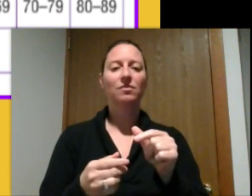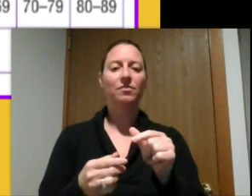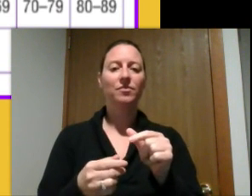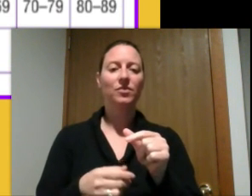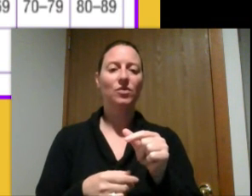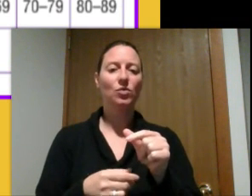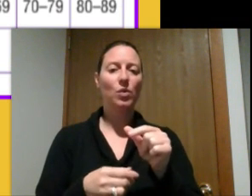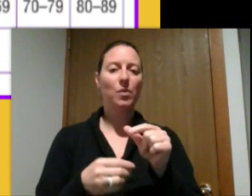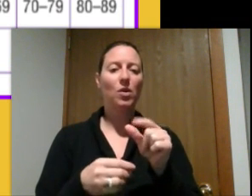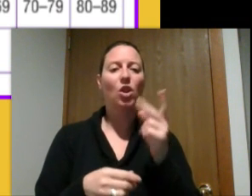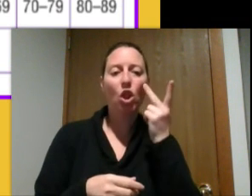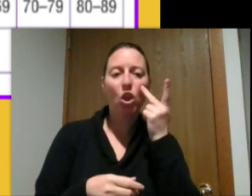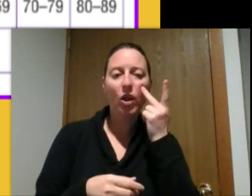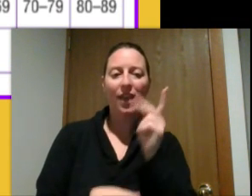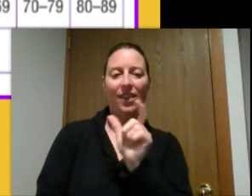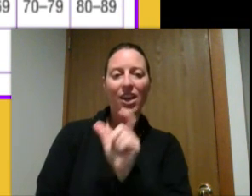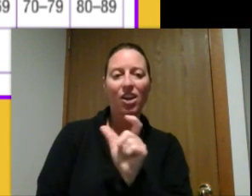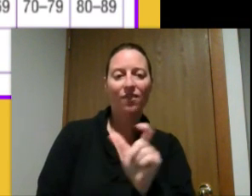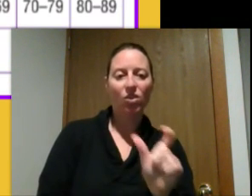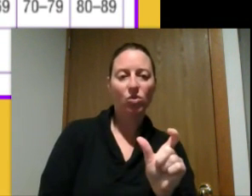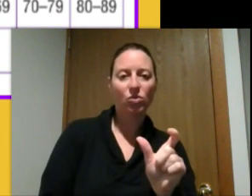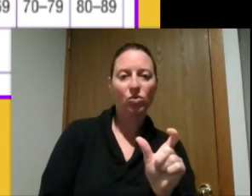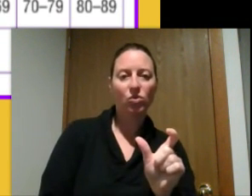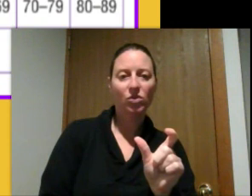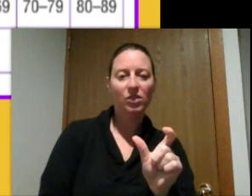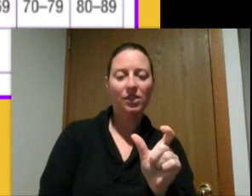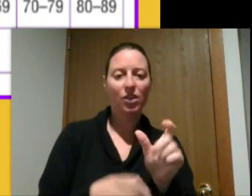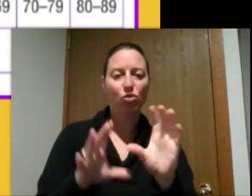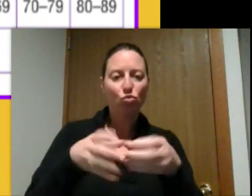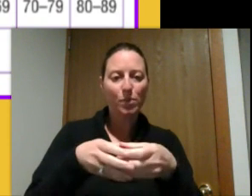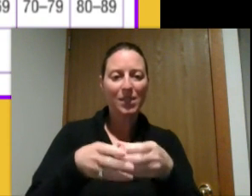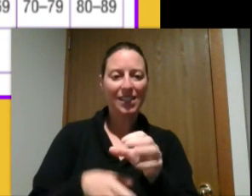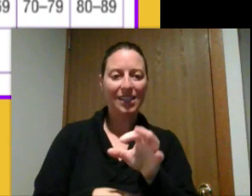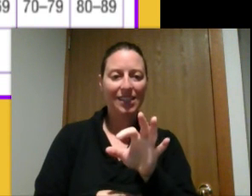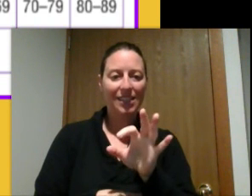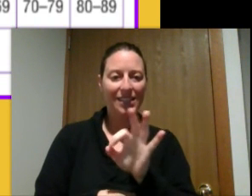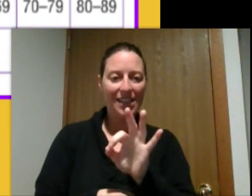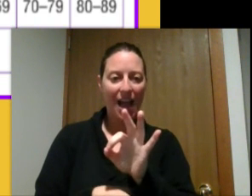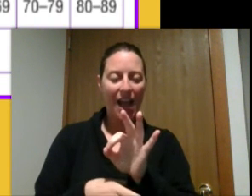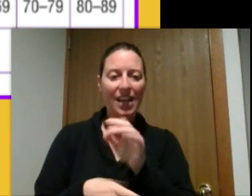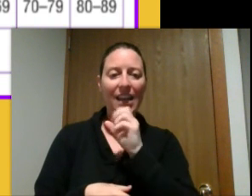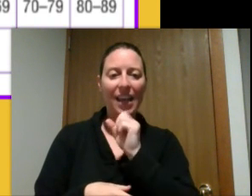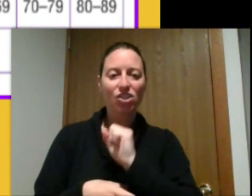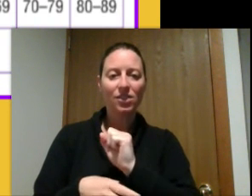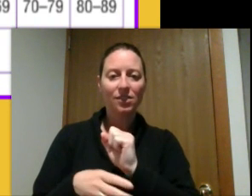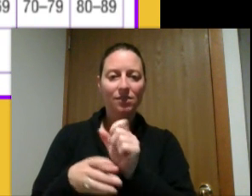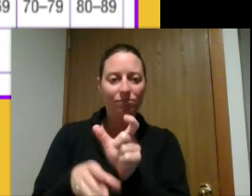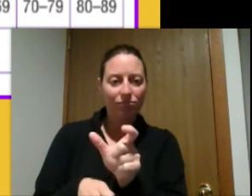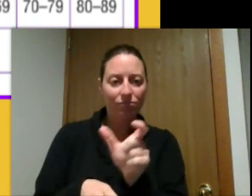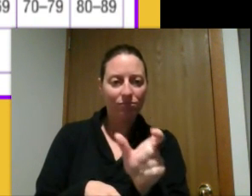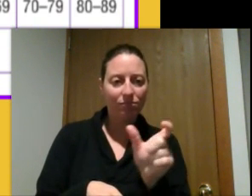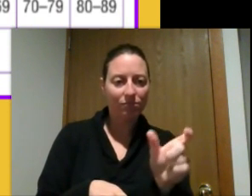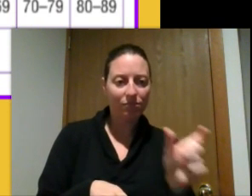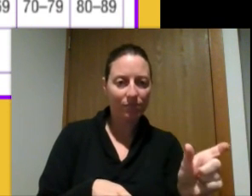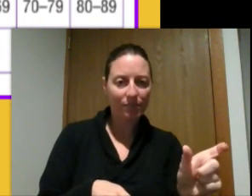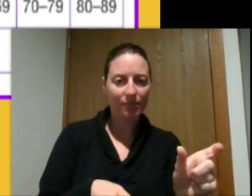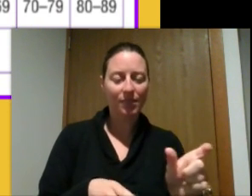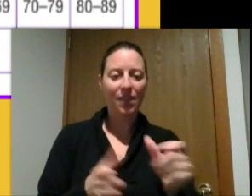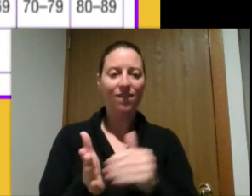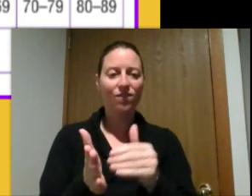of 10. So if you look at the best ages of Best Actress winners,